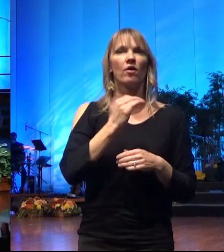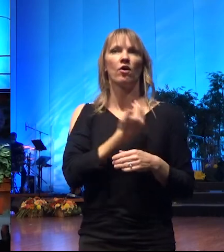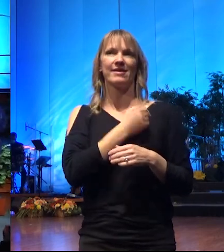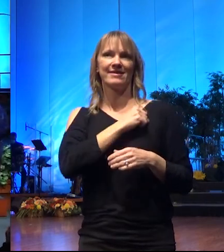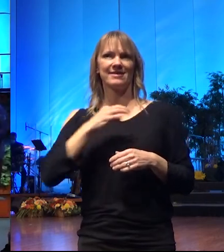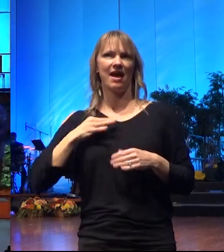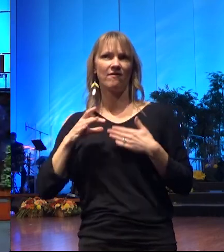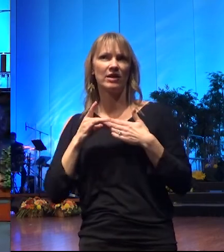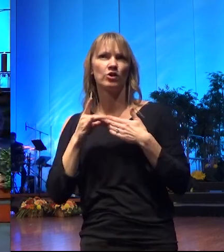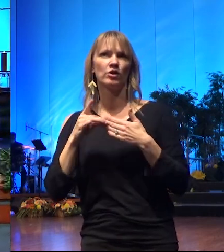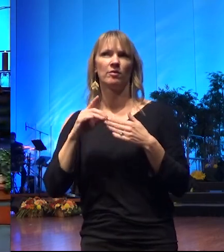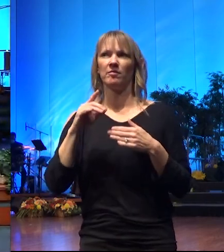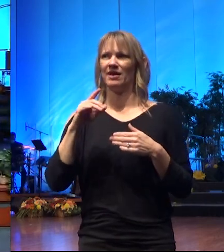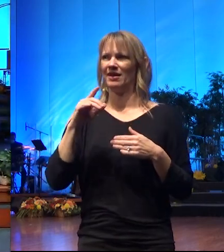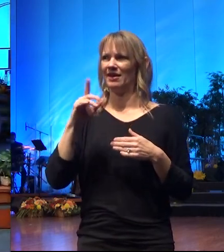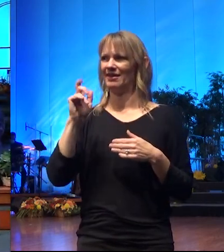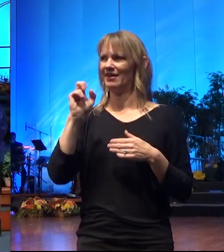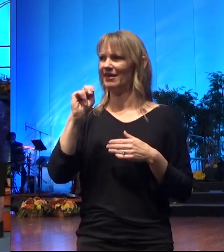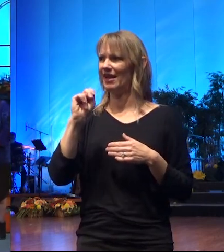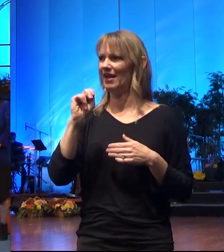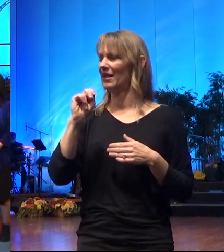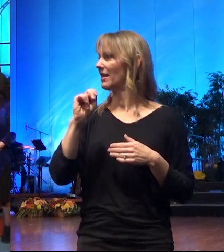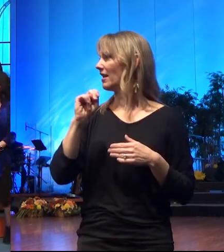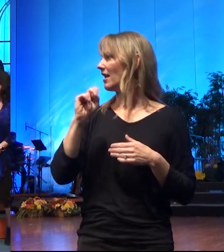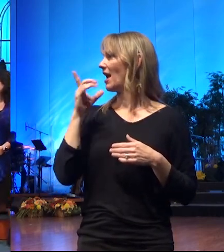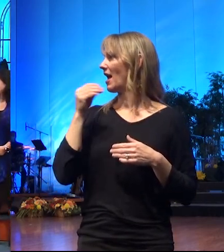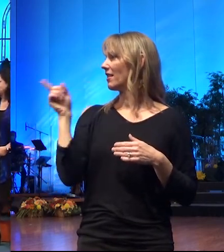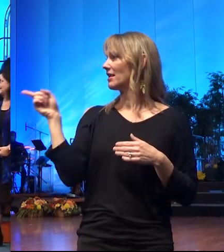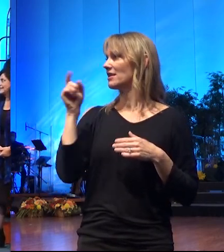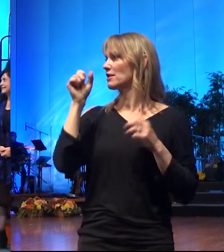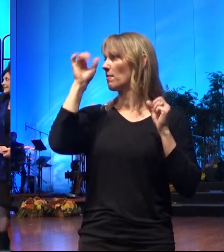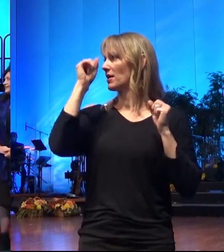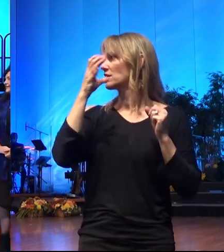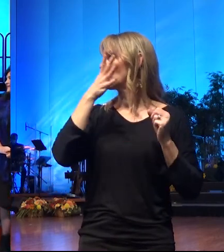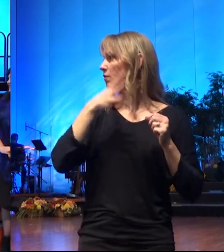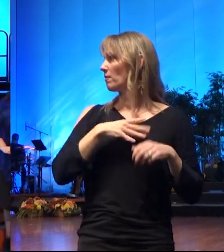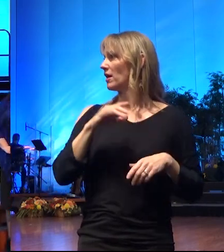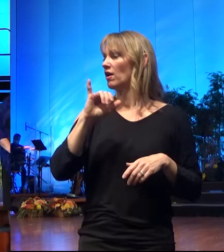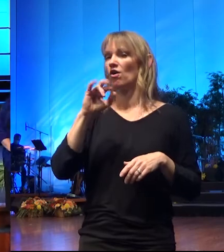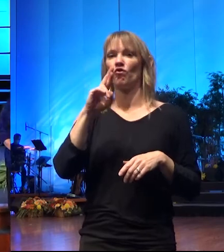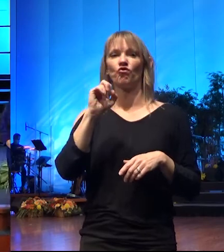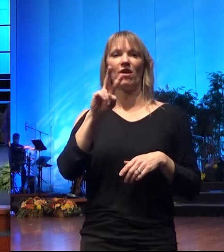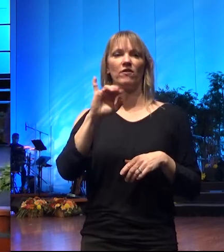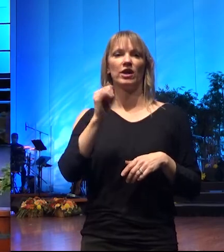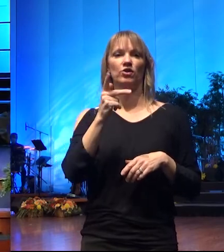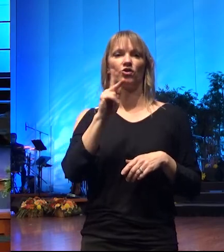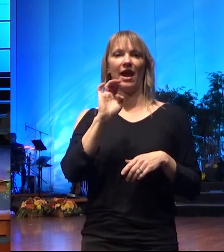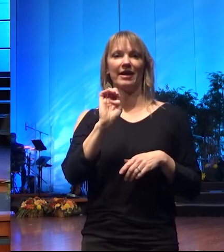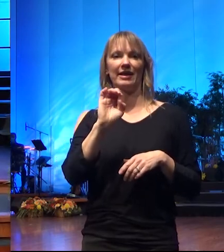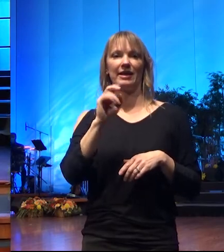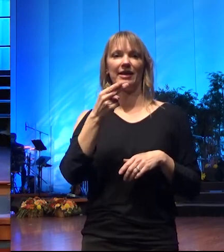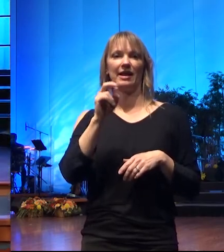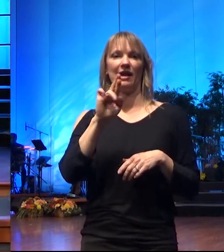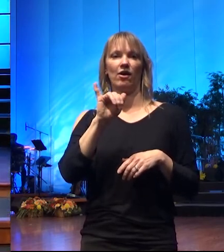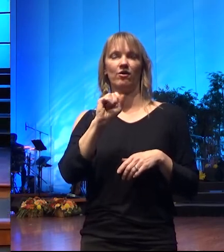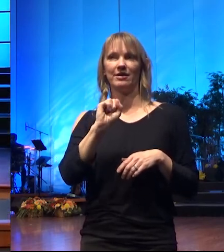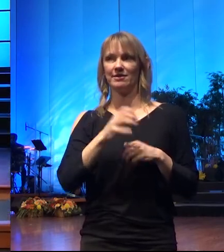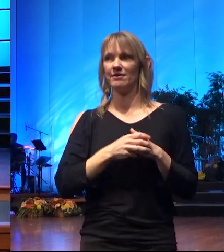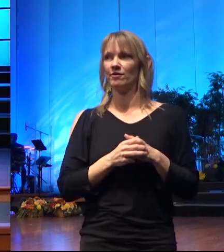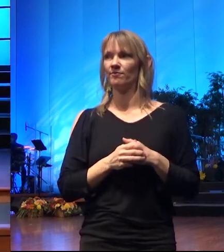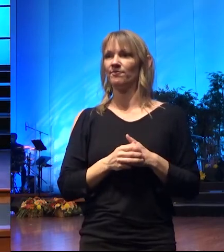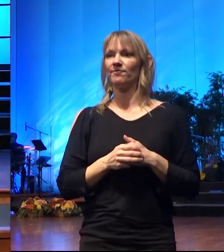Thank you. It's truly an honor and a privilege to work with these volunteers at Mile High Church. They show up.